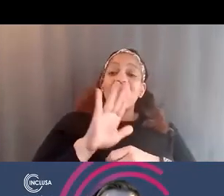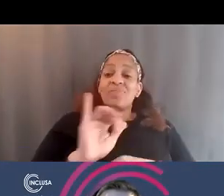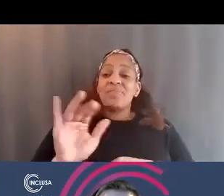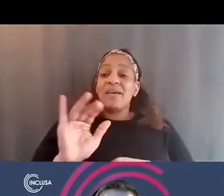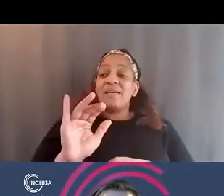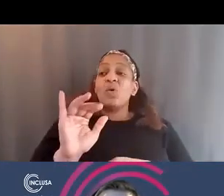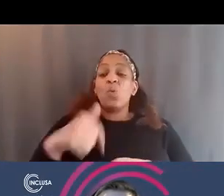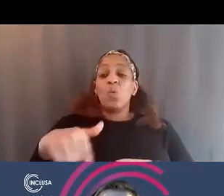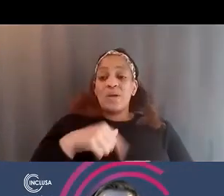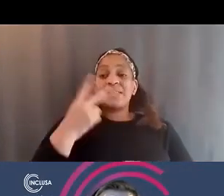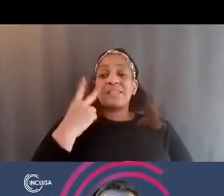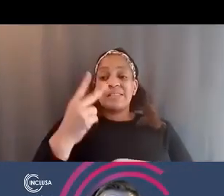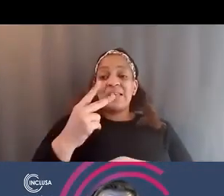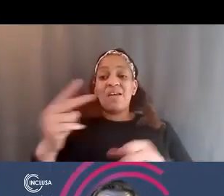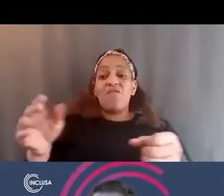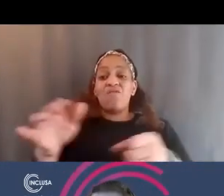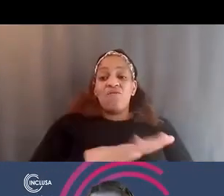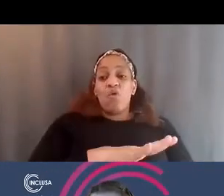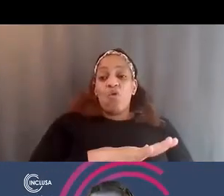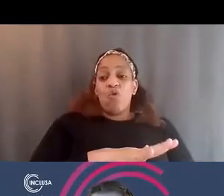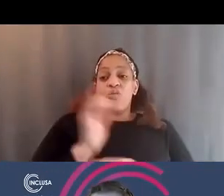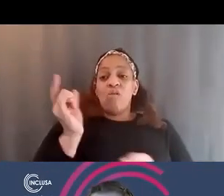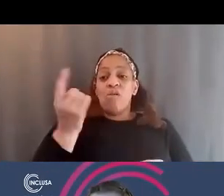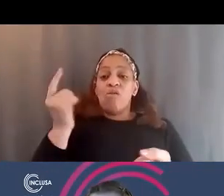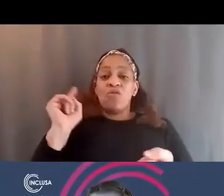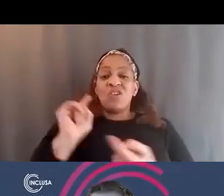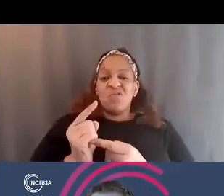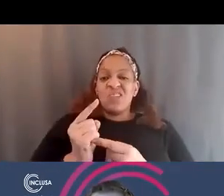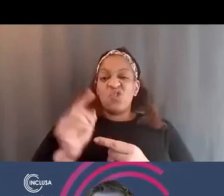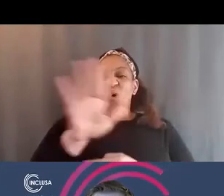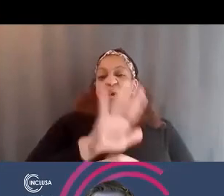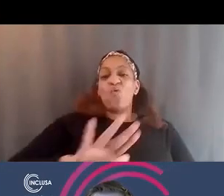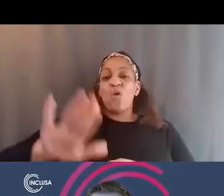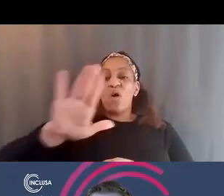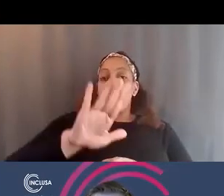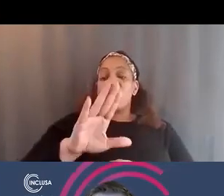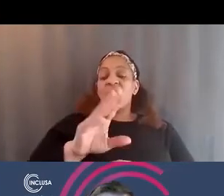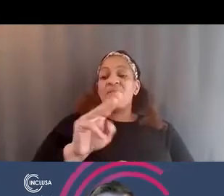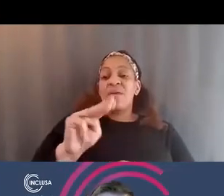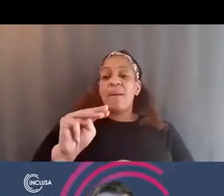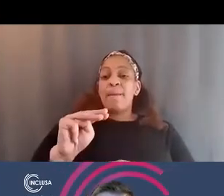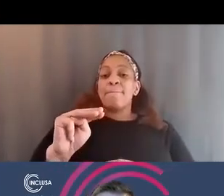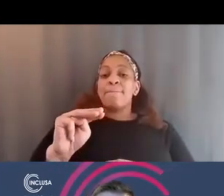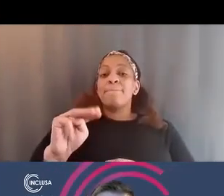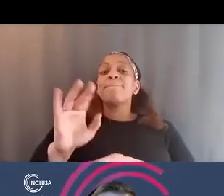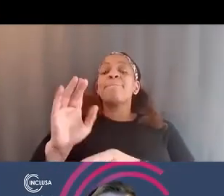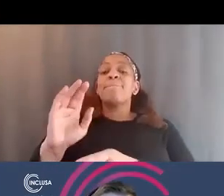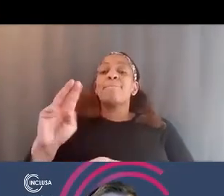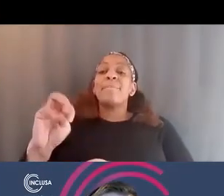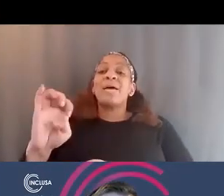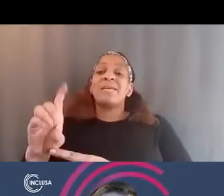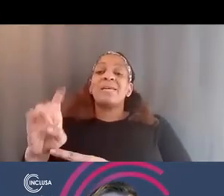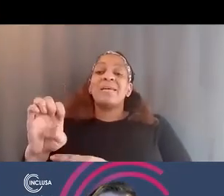an overall kind of reduction when it comes to Medicaid costs related to individuals that are employed in the community.